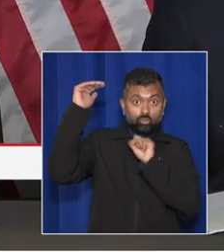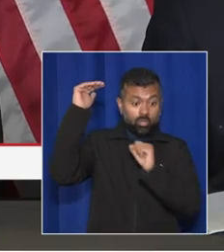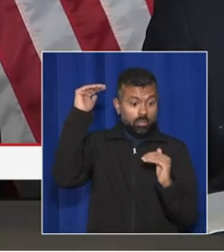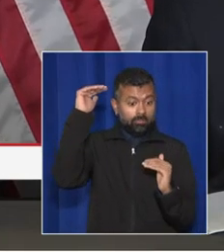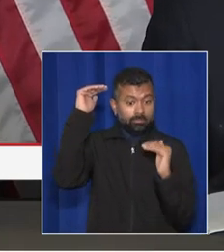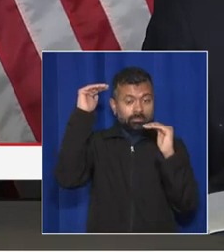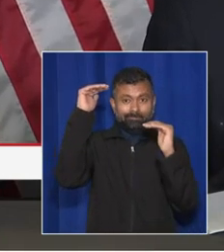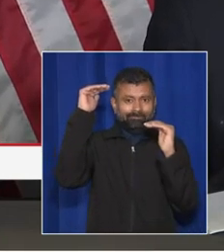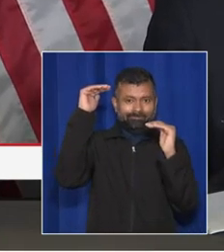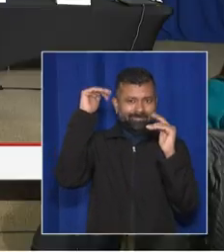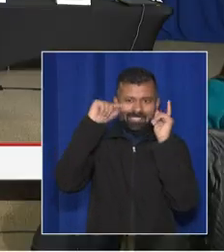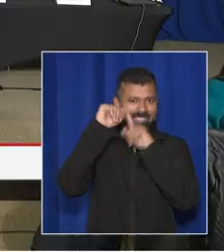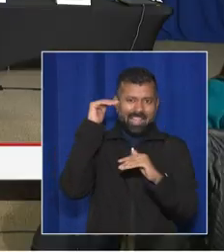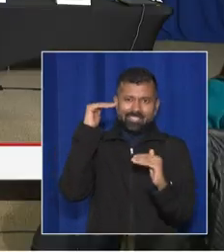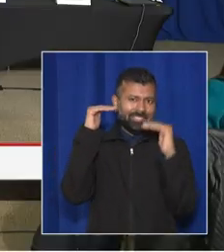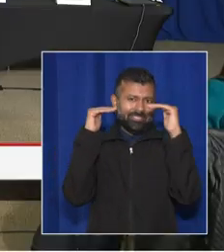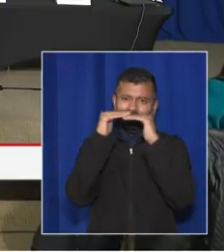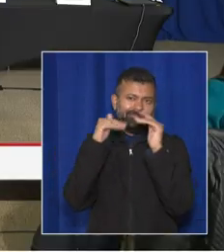Yes.